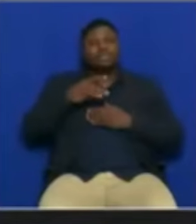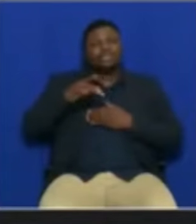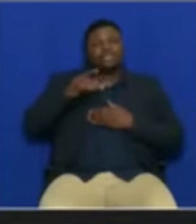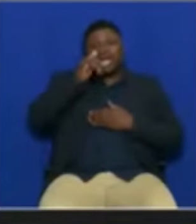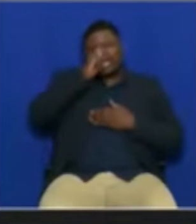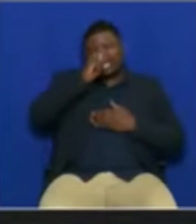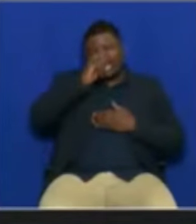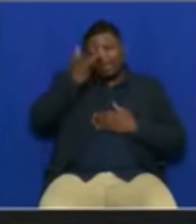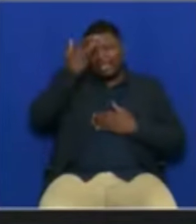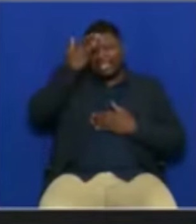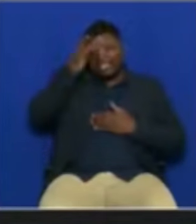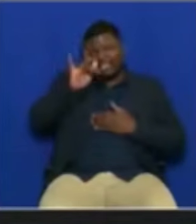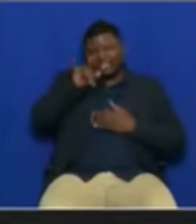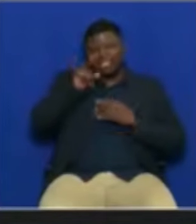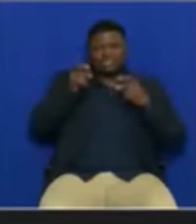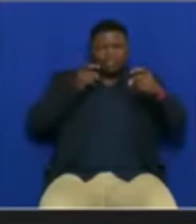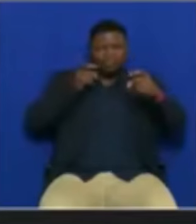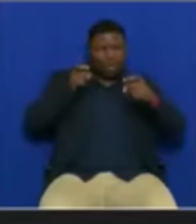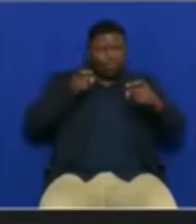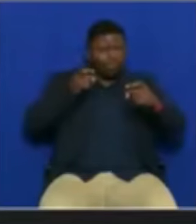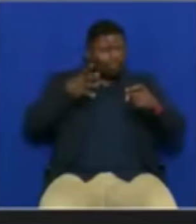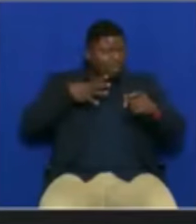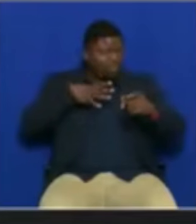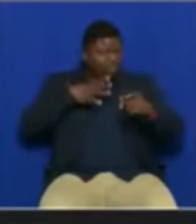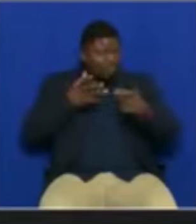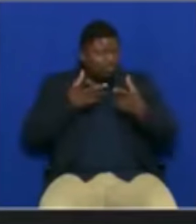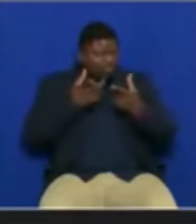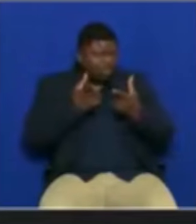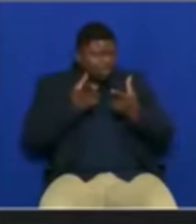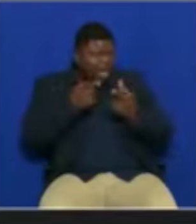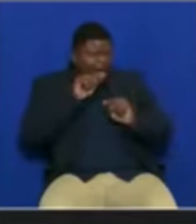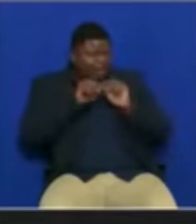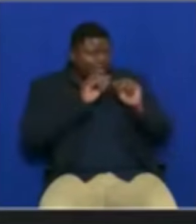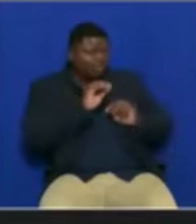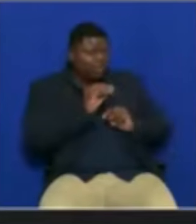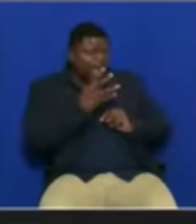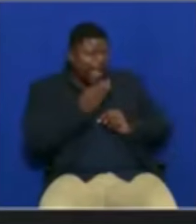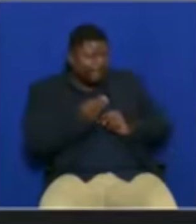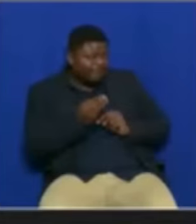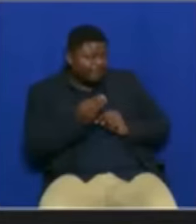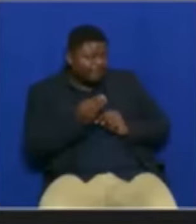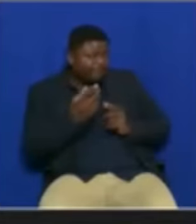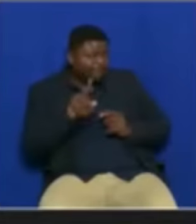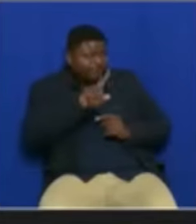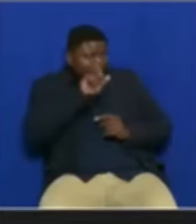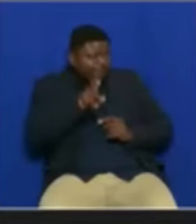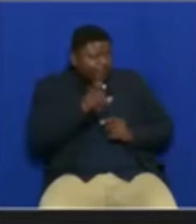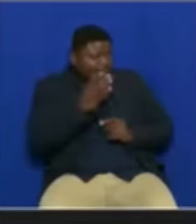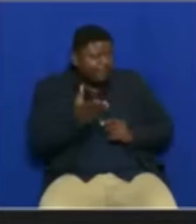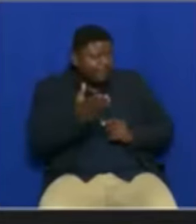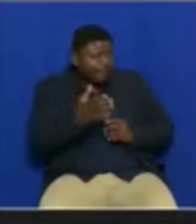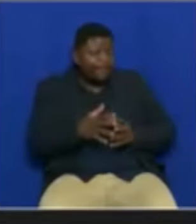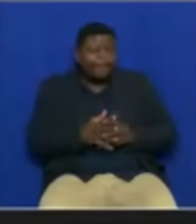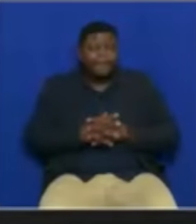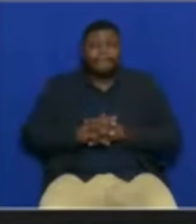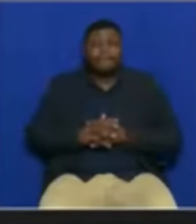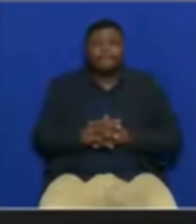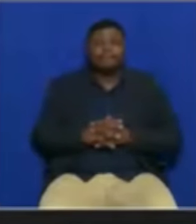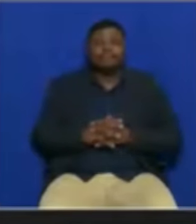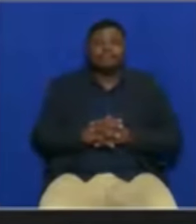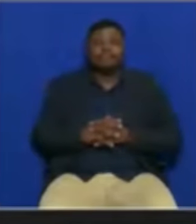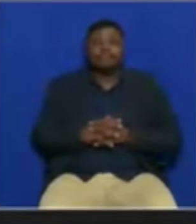there such an allegation? Can I respond? Yes, you may. When we say the persons are involved in the capture of